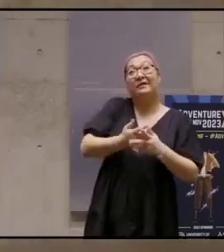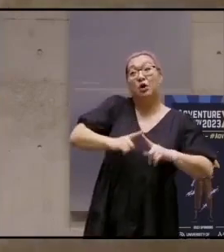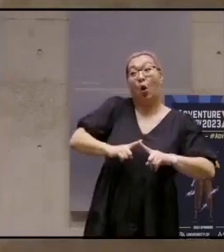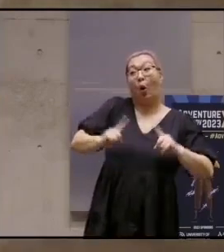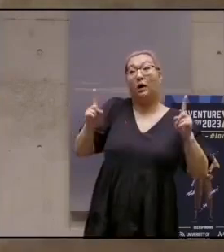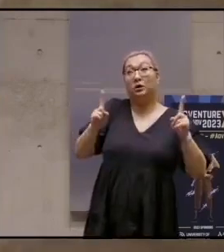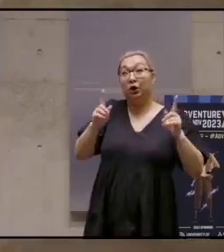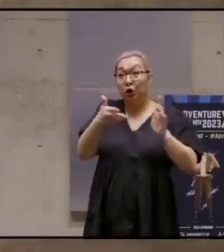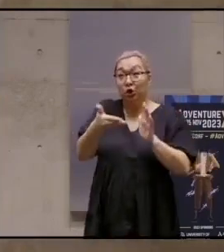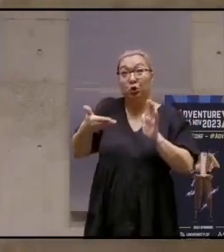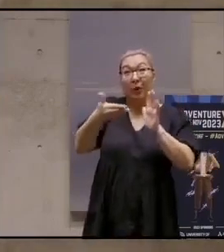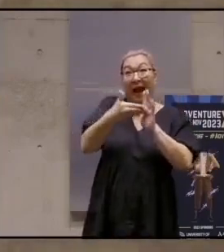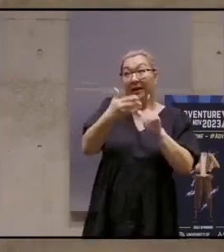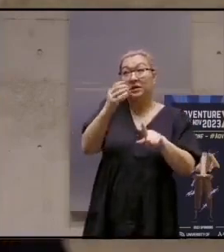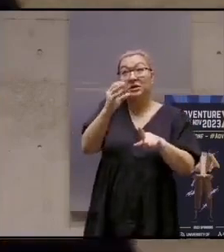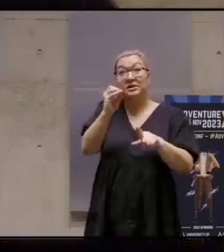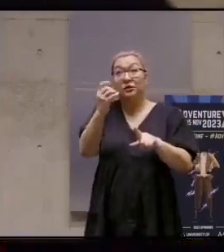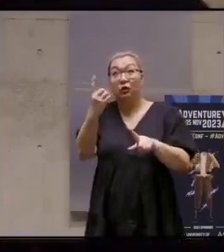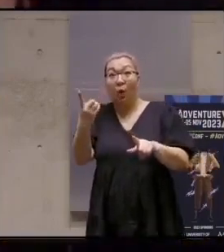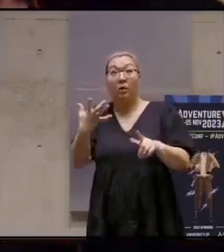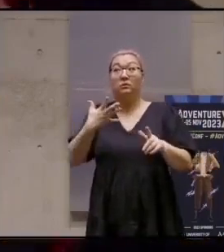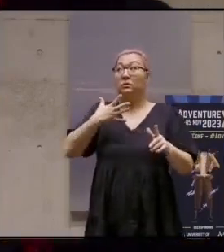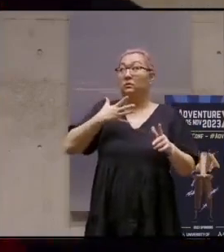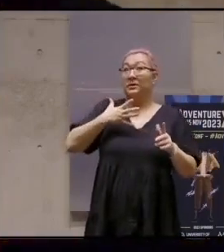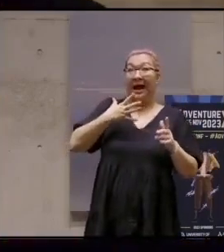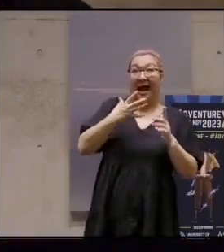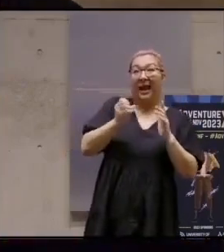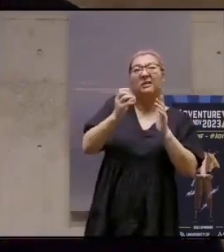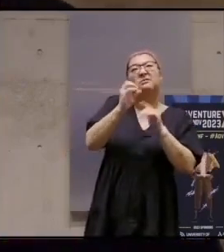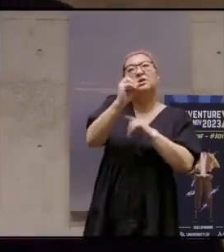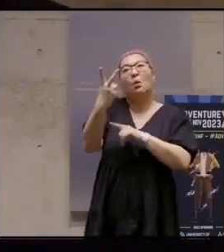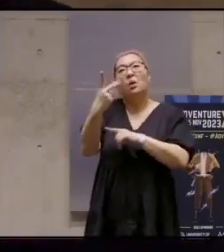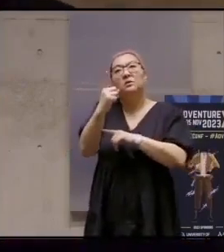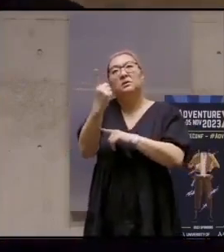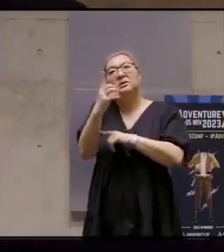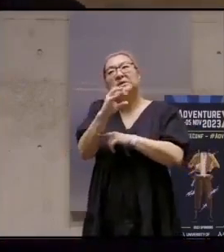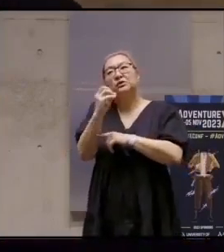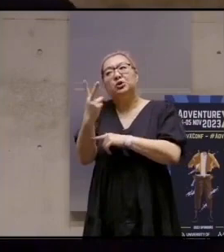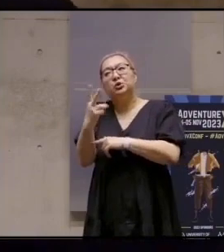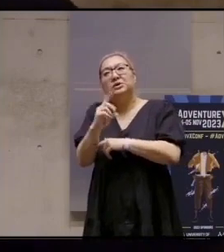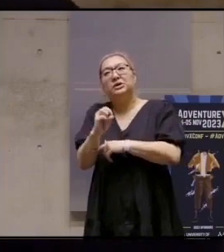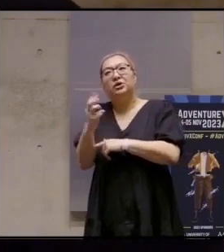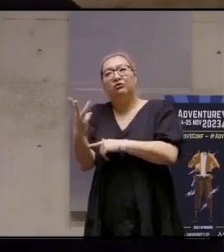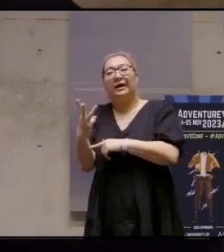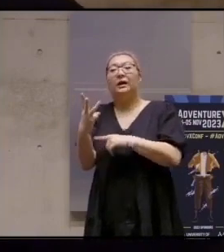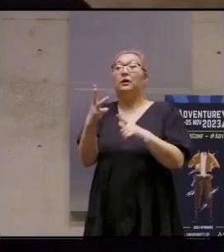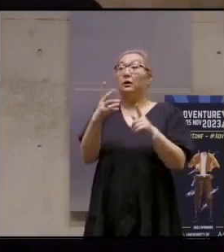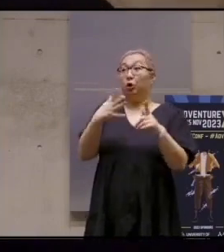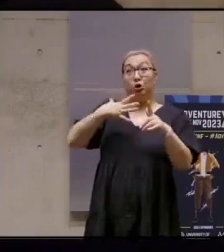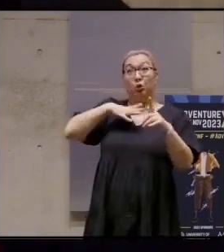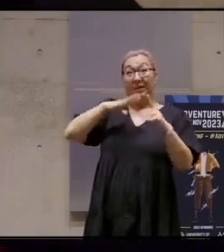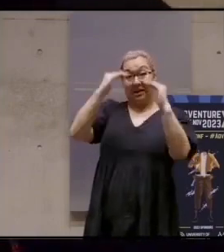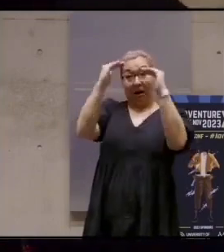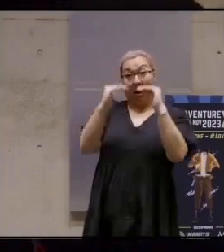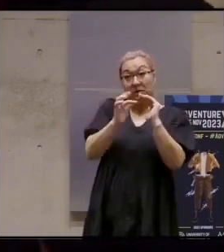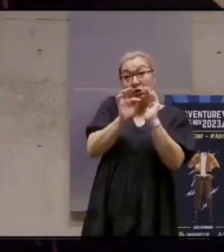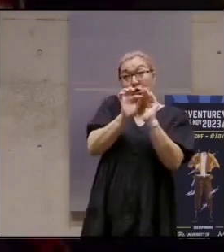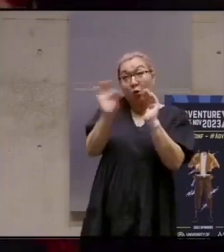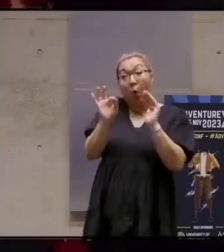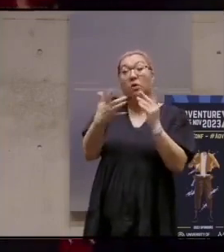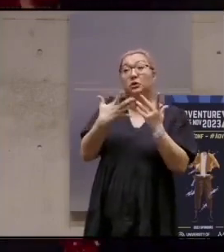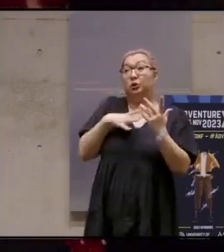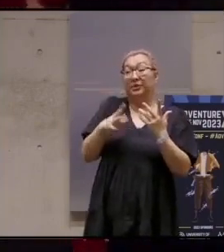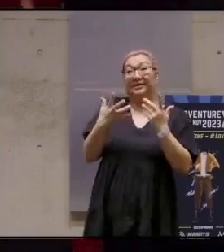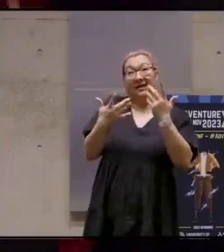here? Like, oh God, no underscores? You know, literally figure out what you're, because renaming that kind of batch files, they're not named